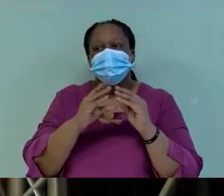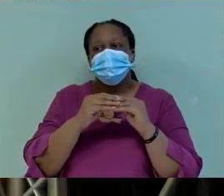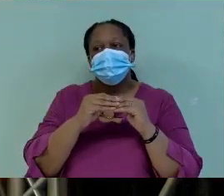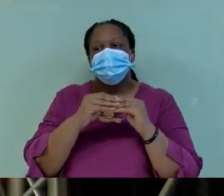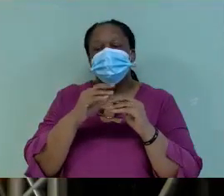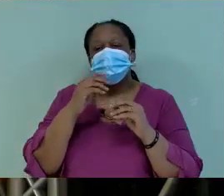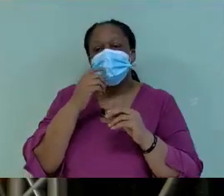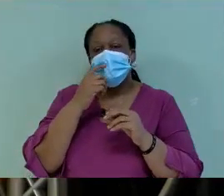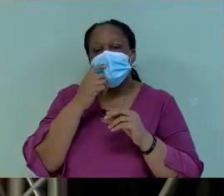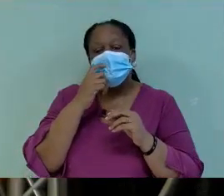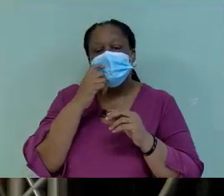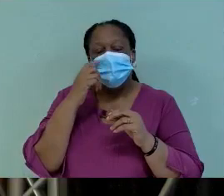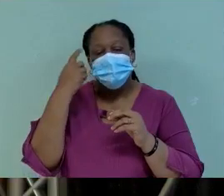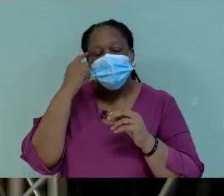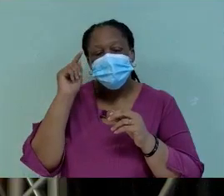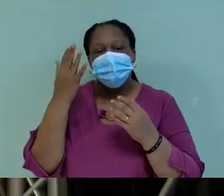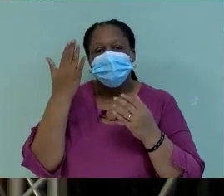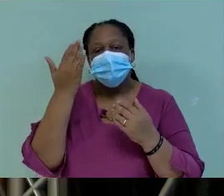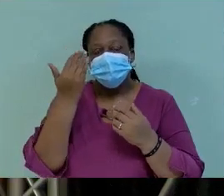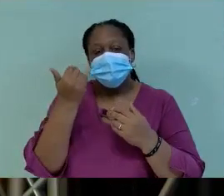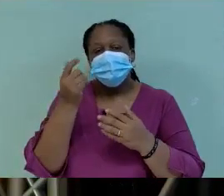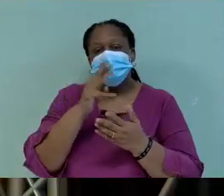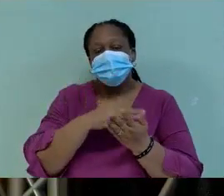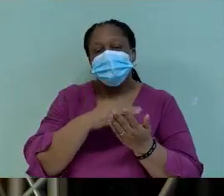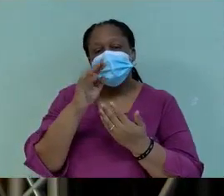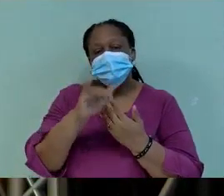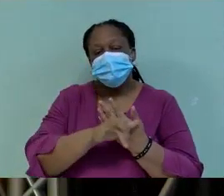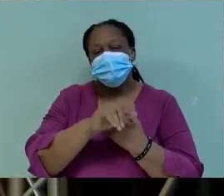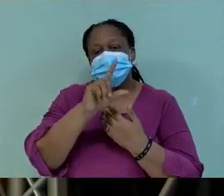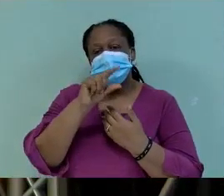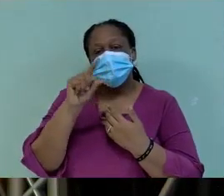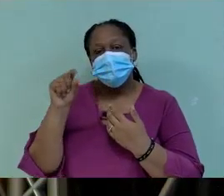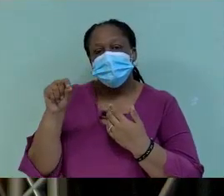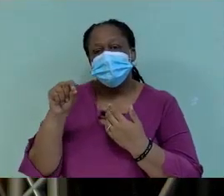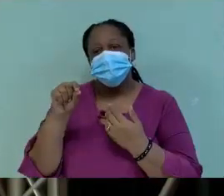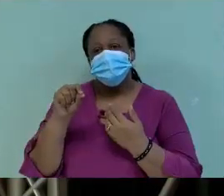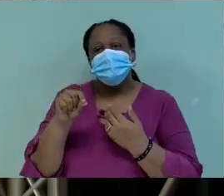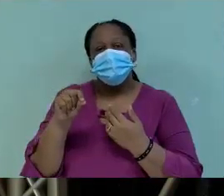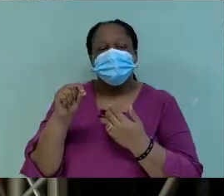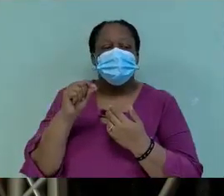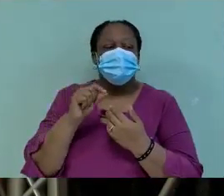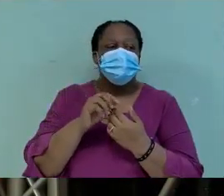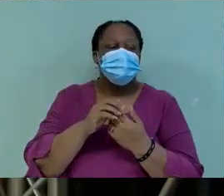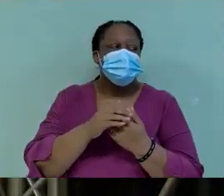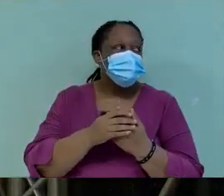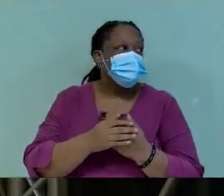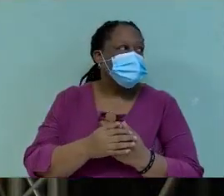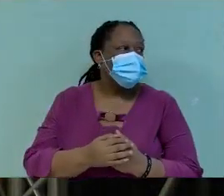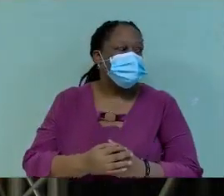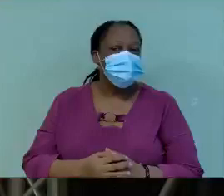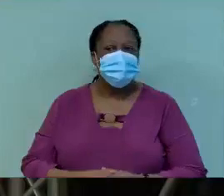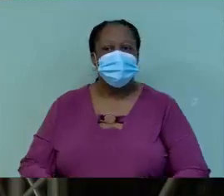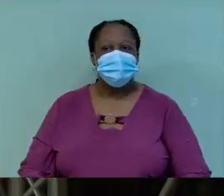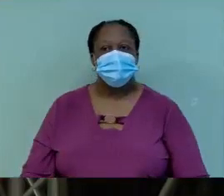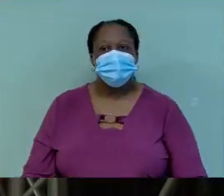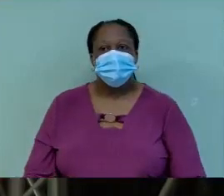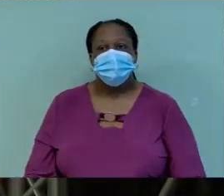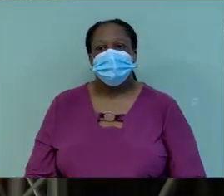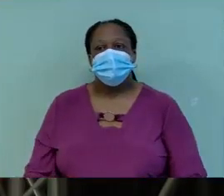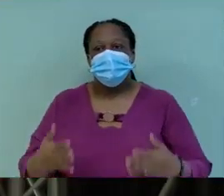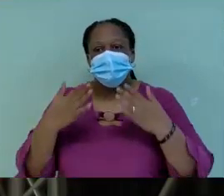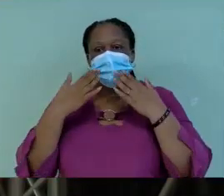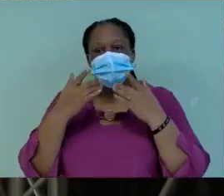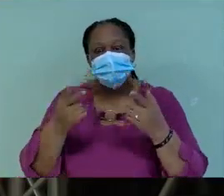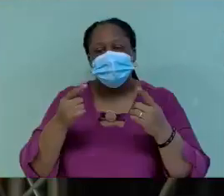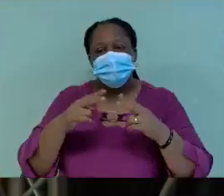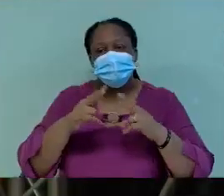Daily Briefing for the 15th of May 2020. I am Lesroy Williams. We thank you